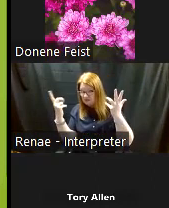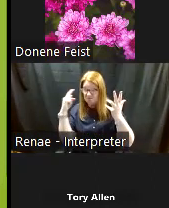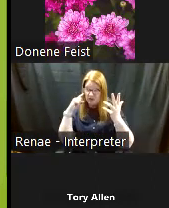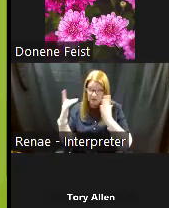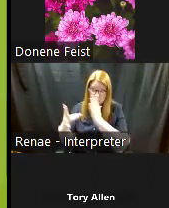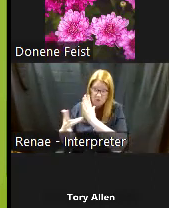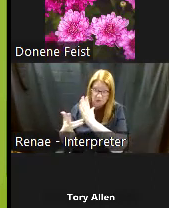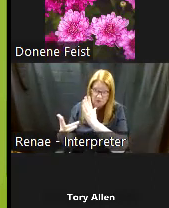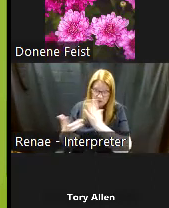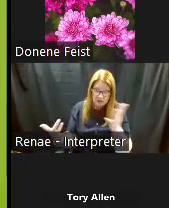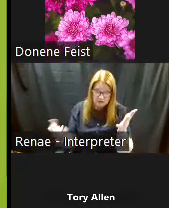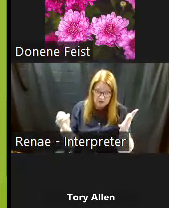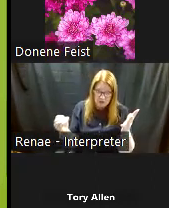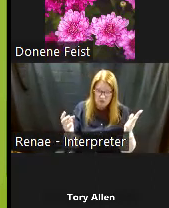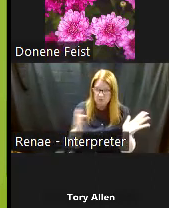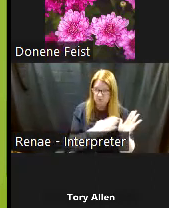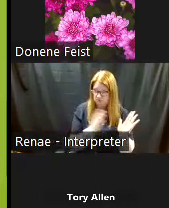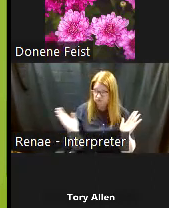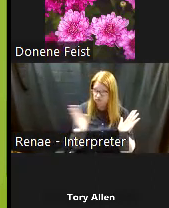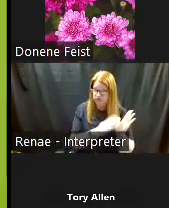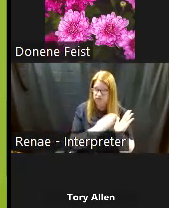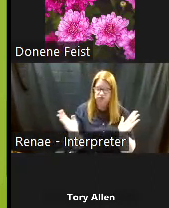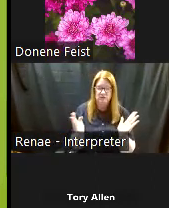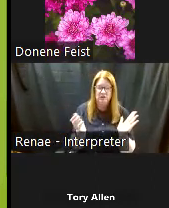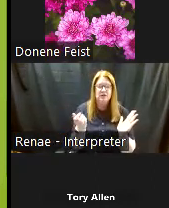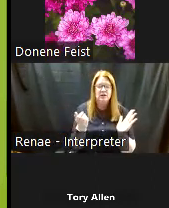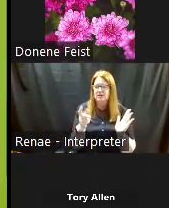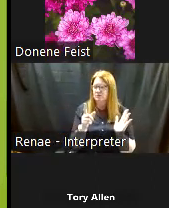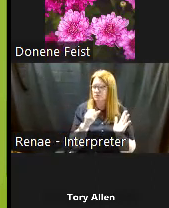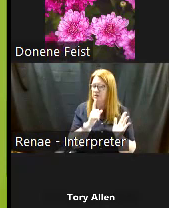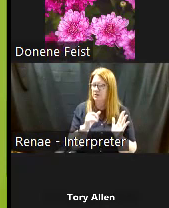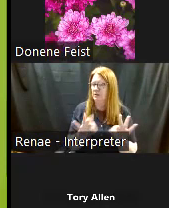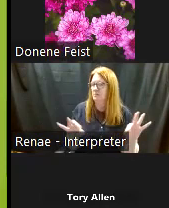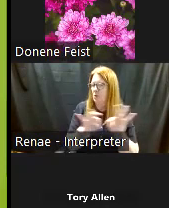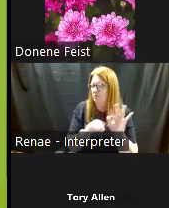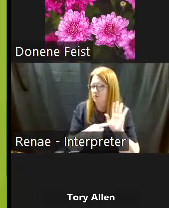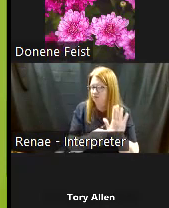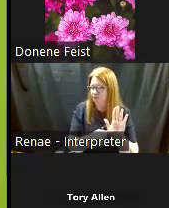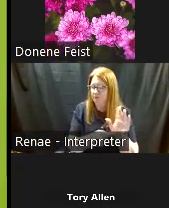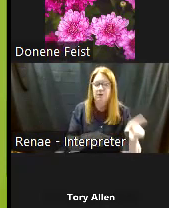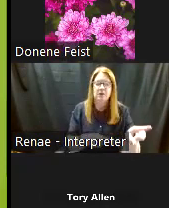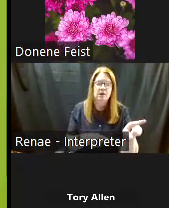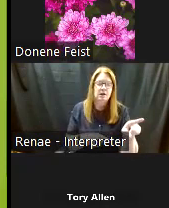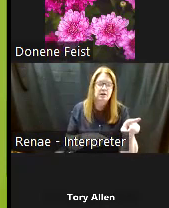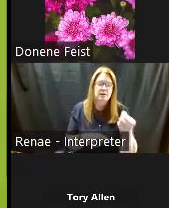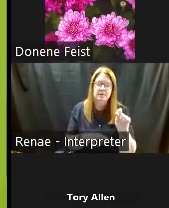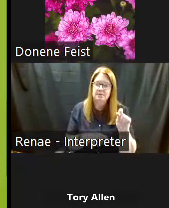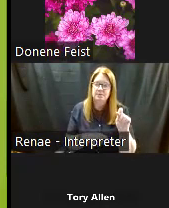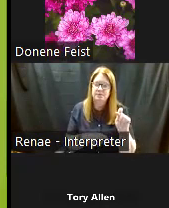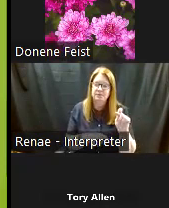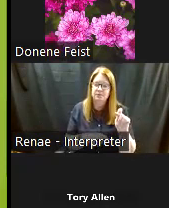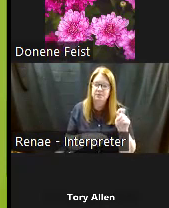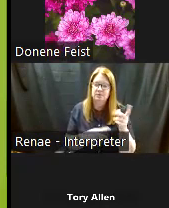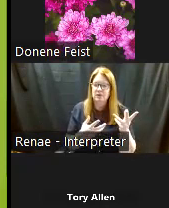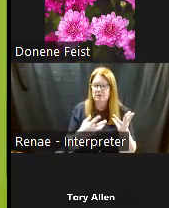wide range of outcomes. And so just the couple of places that I wanted to highlight, and key findings from the study were what we've already